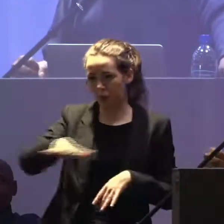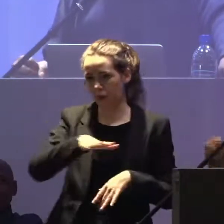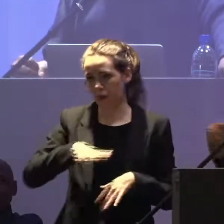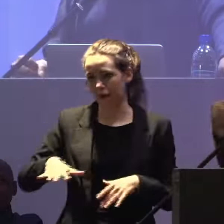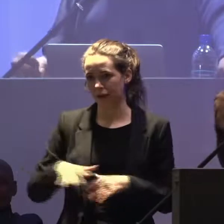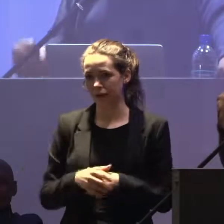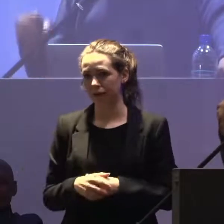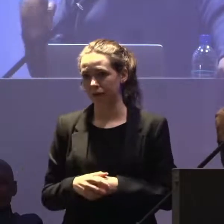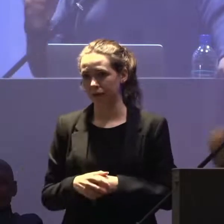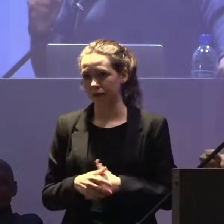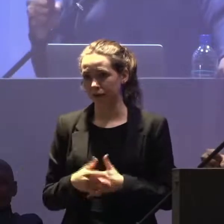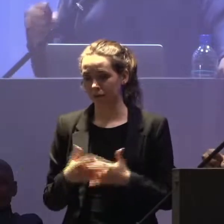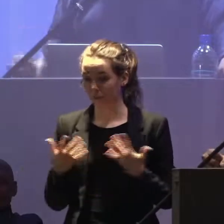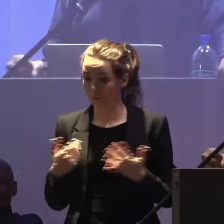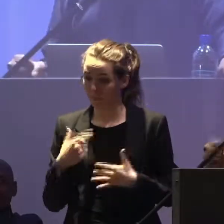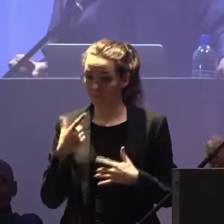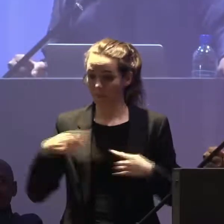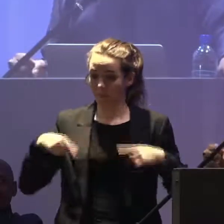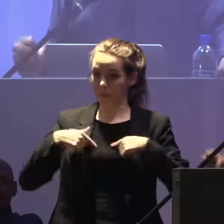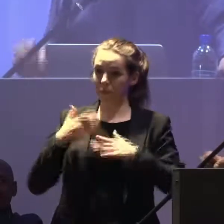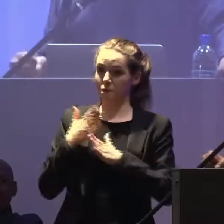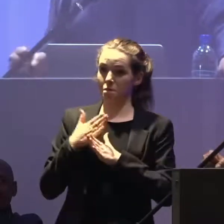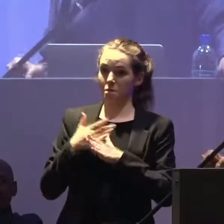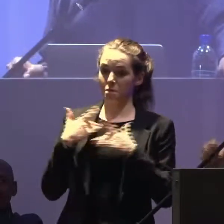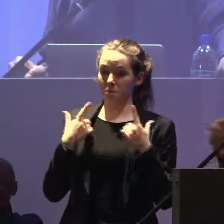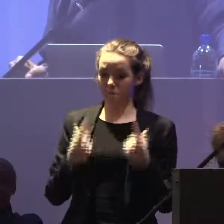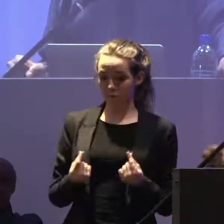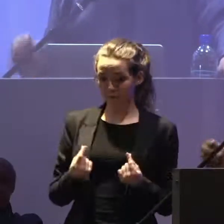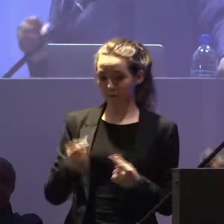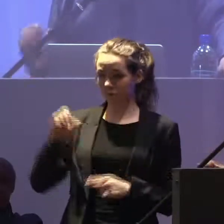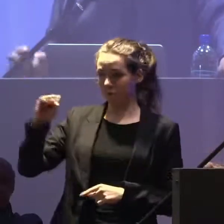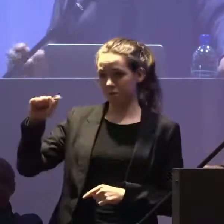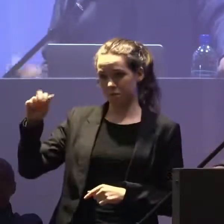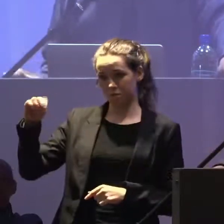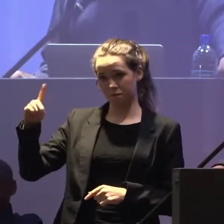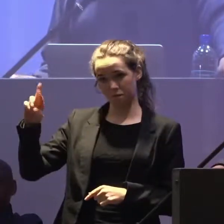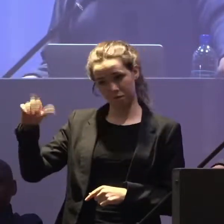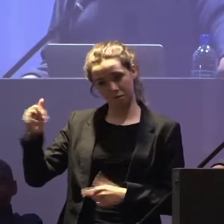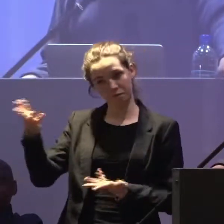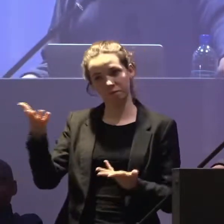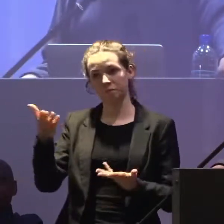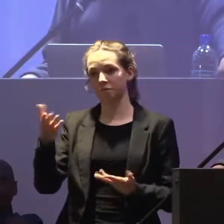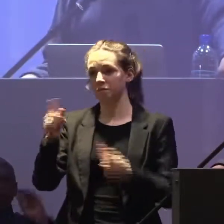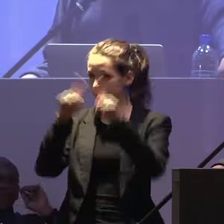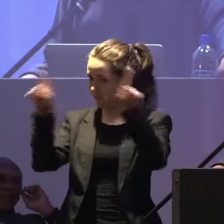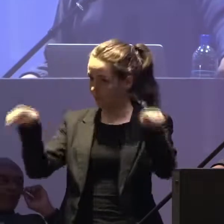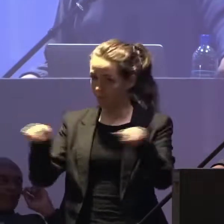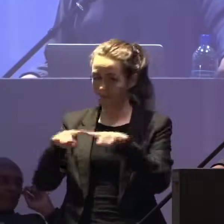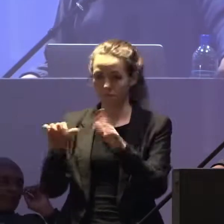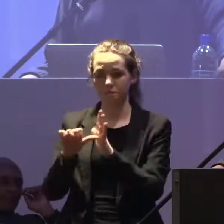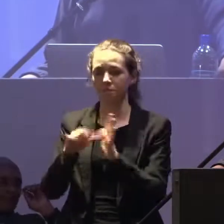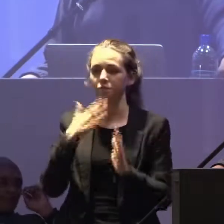So when we do our work, we call upon SANRAL to come and give us the necessary support.